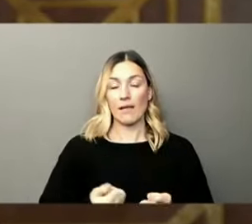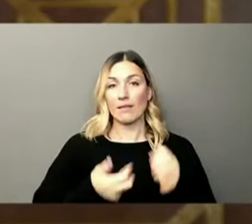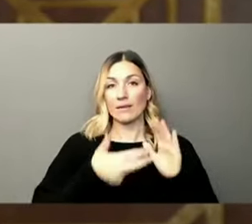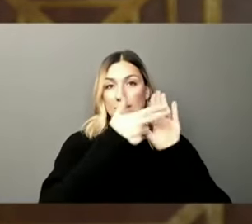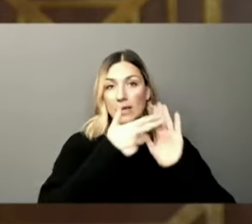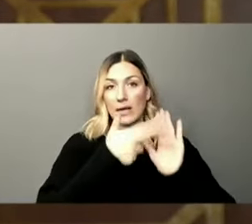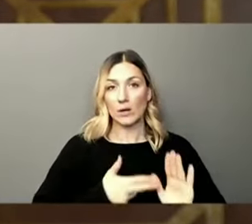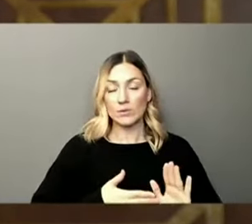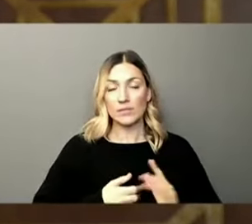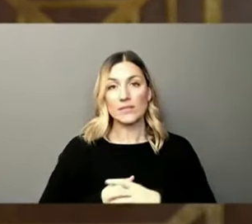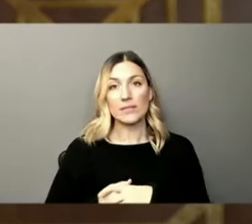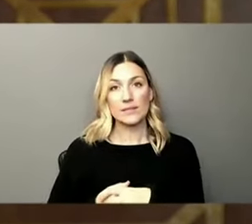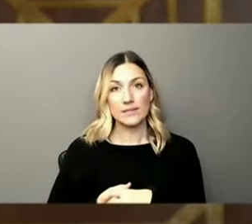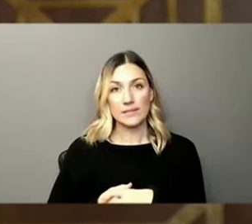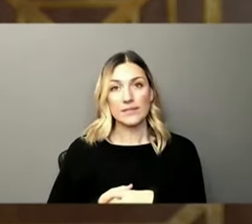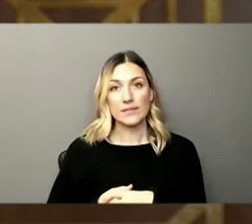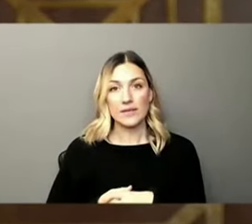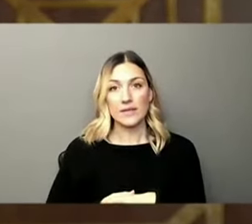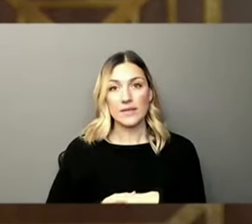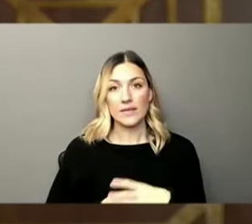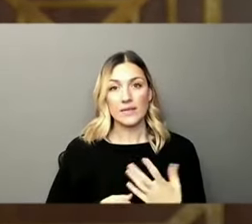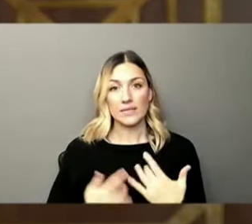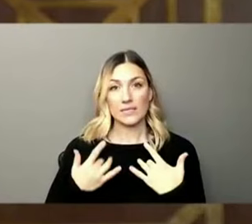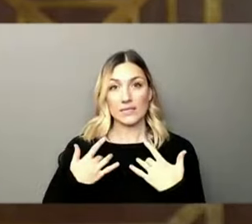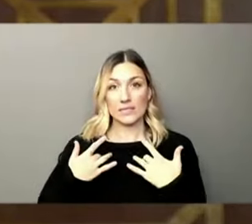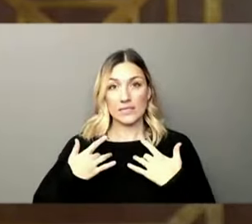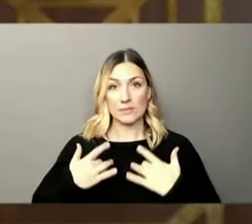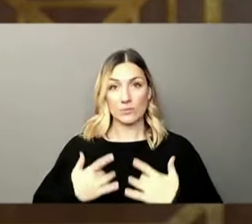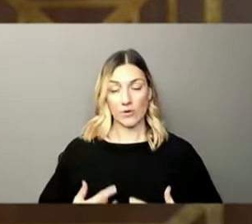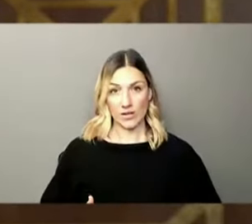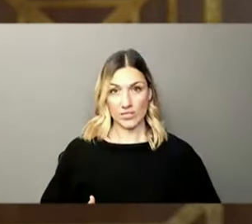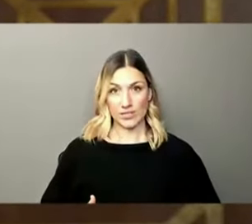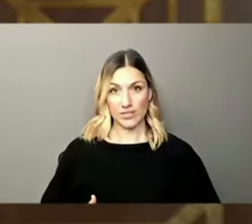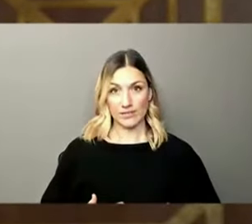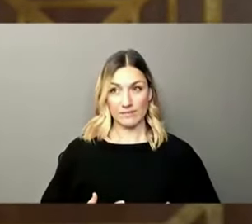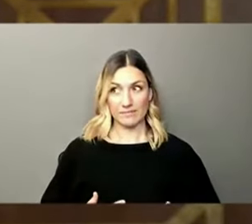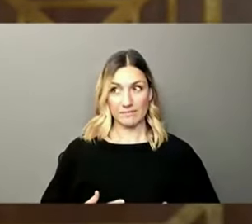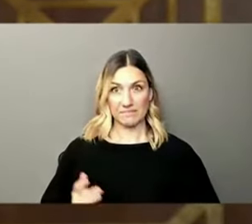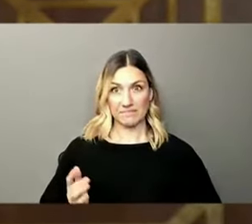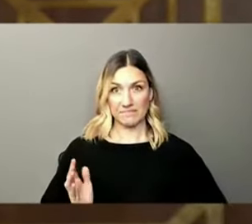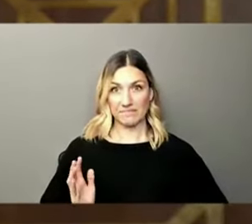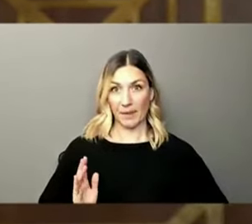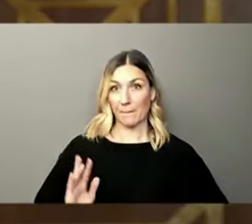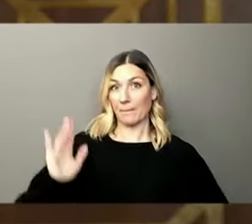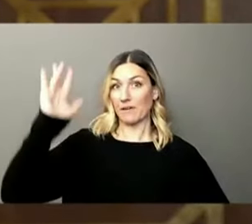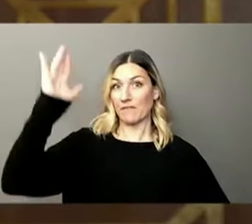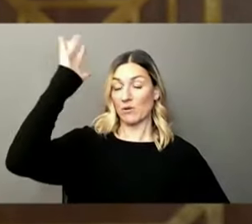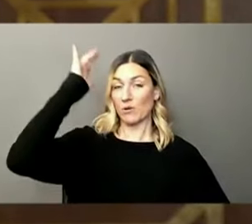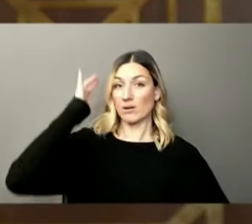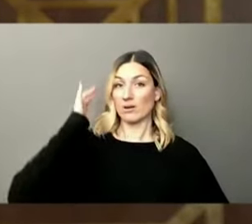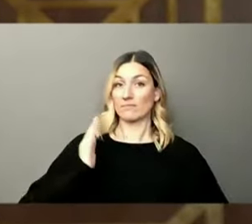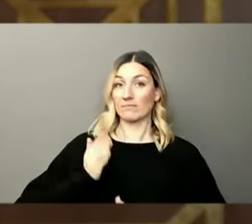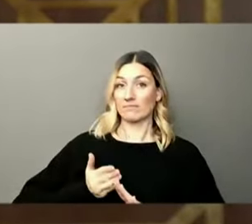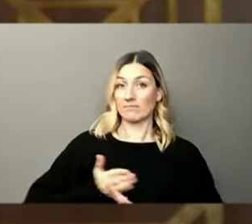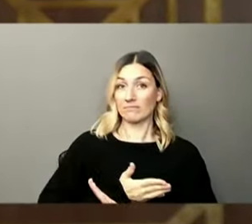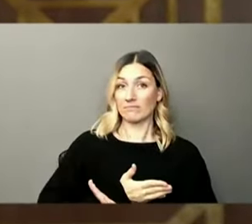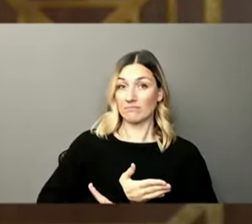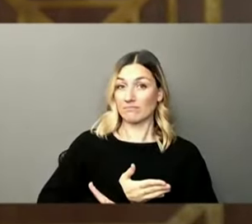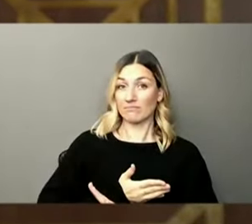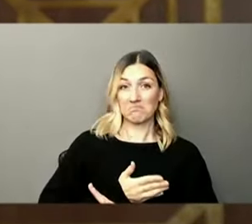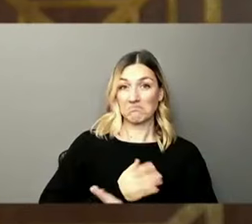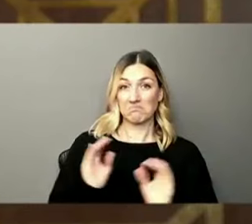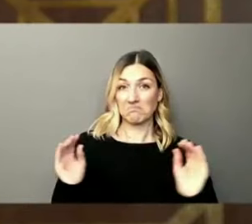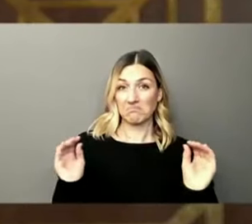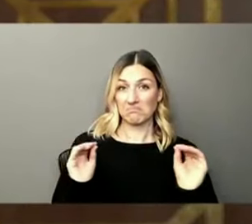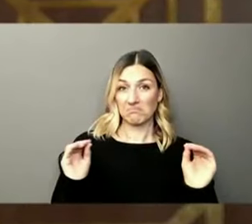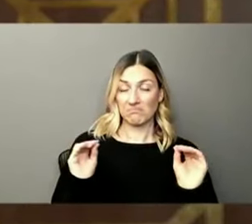and having depression that I didn't have before I was sick, and